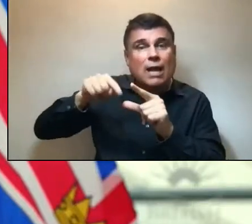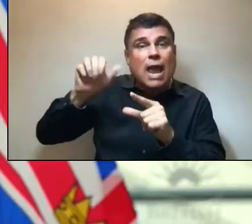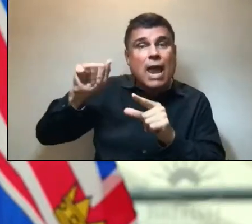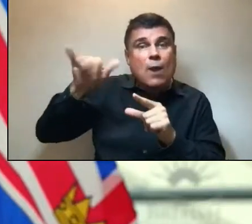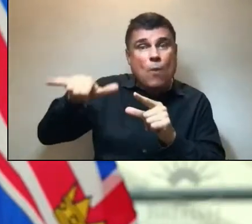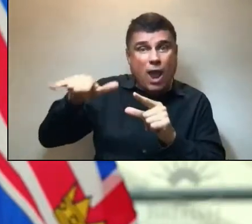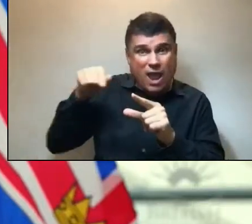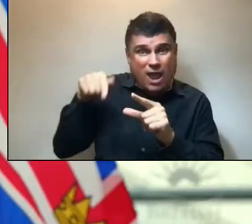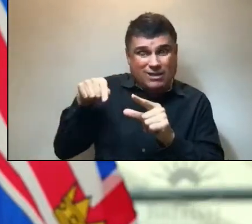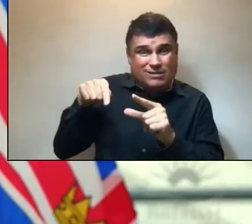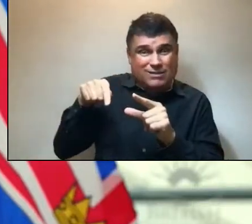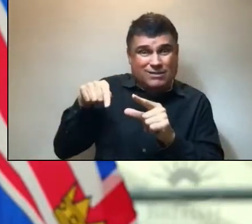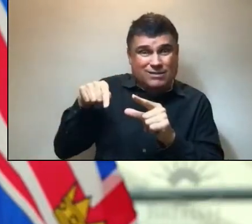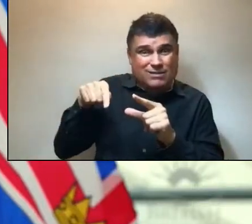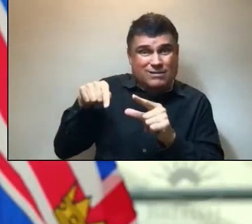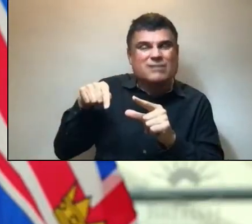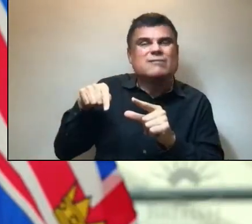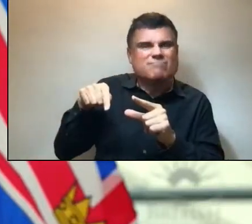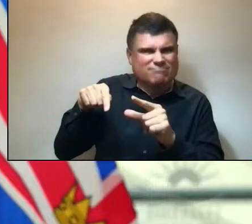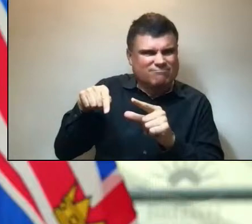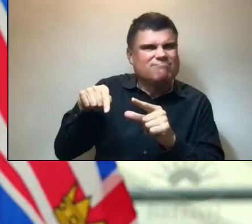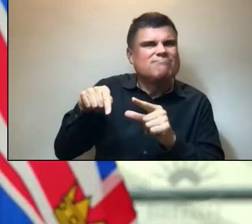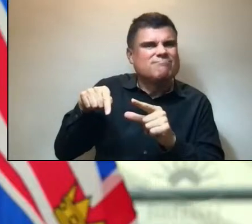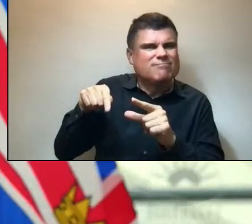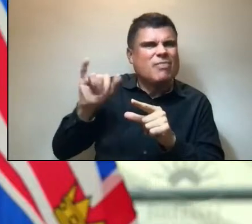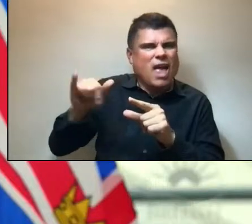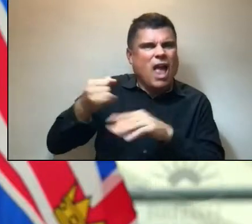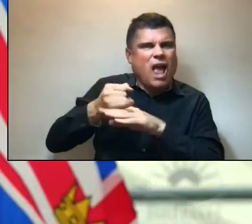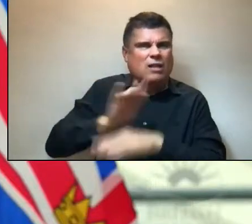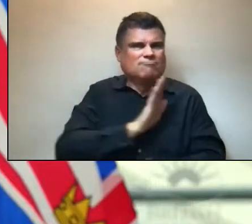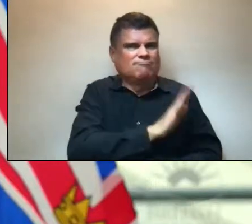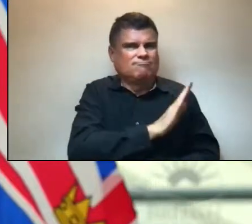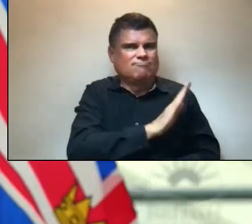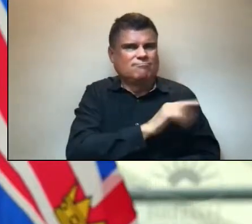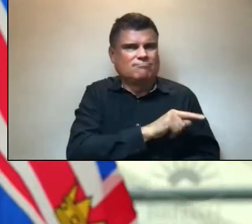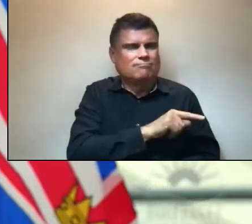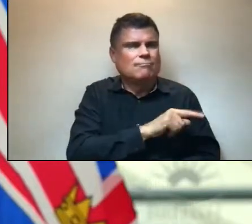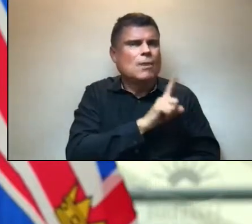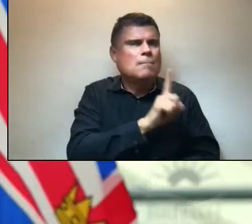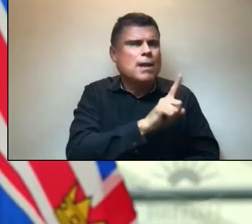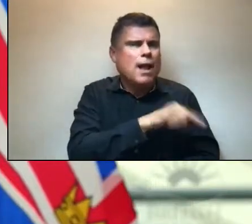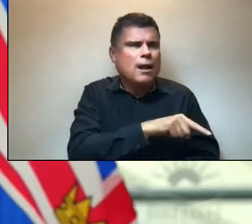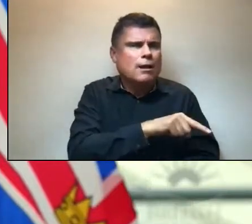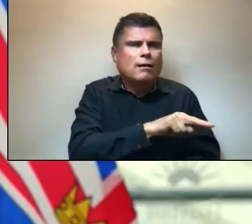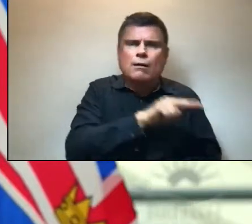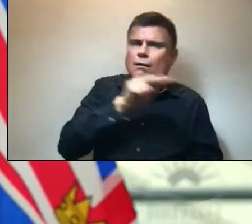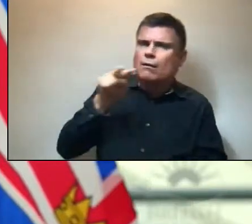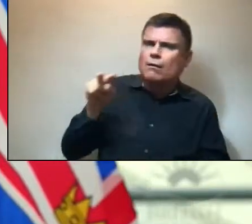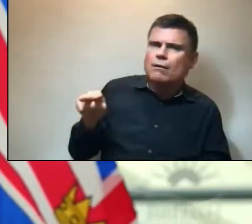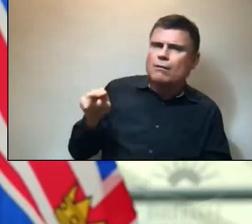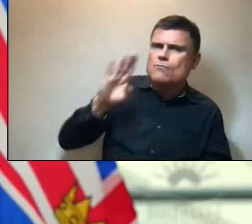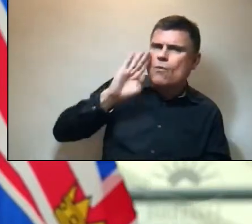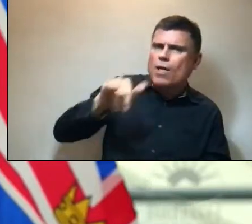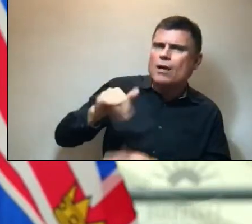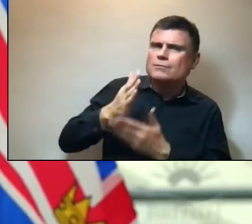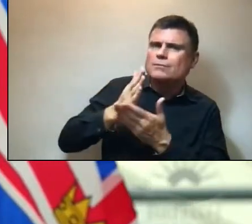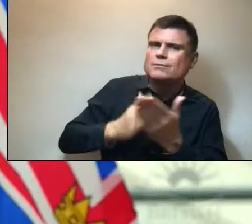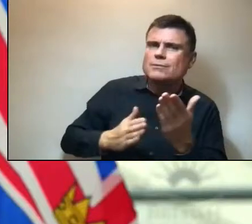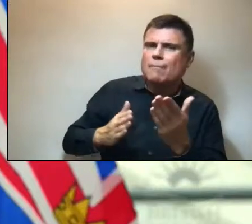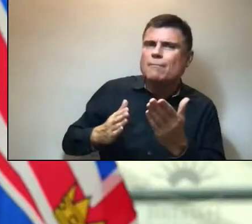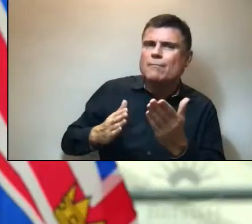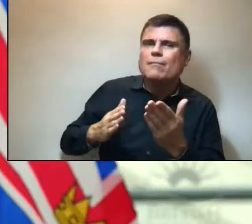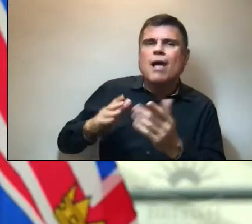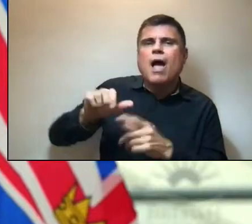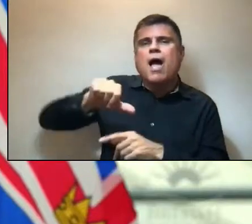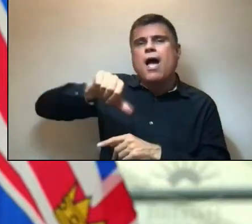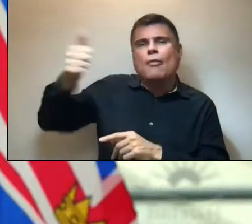that Island Health. But we also know that there was some transmission from the varsity